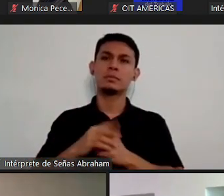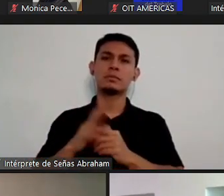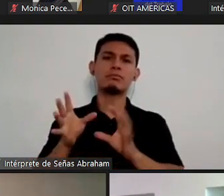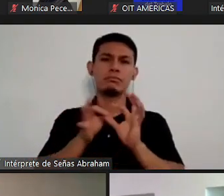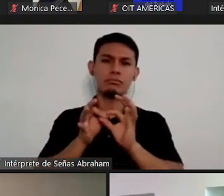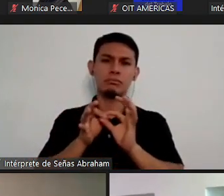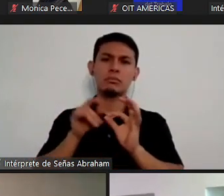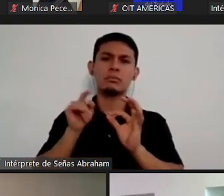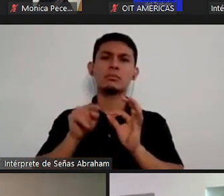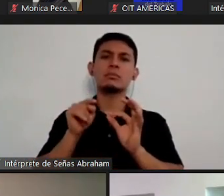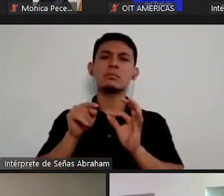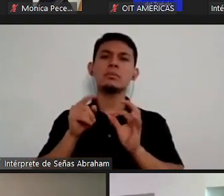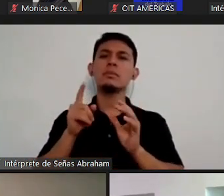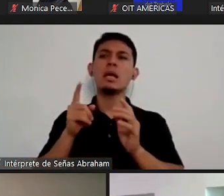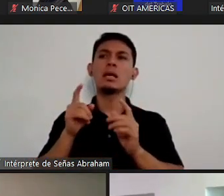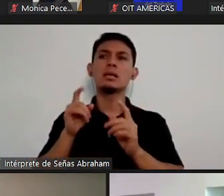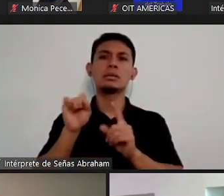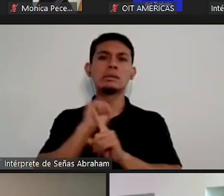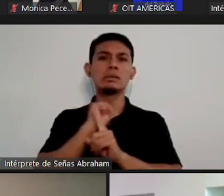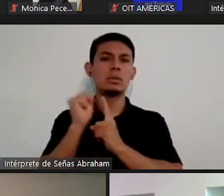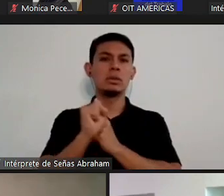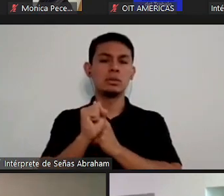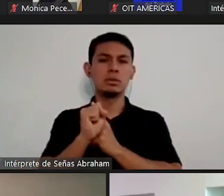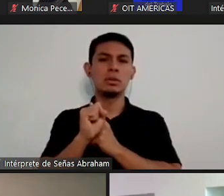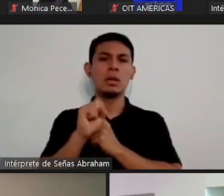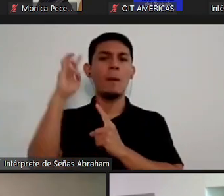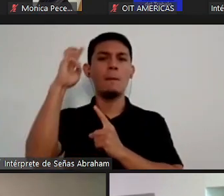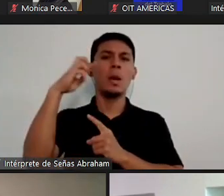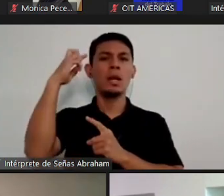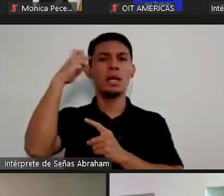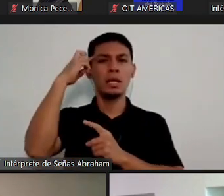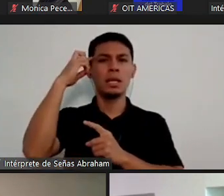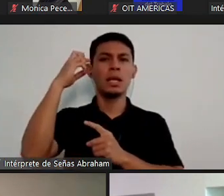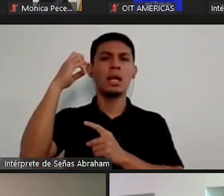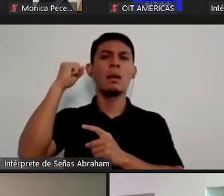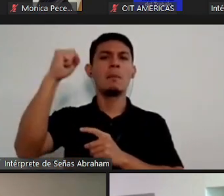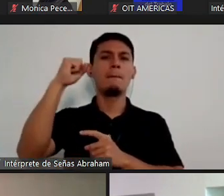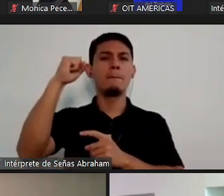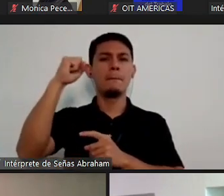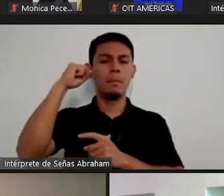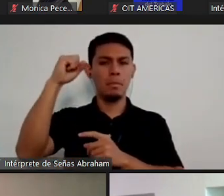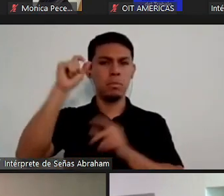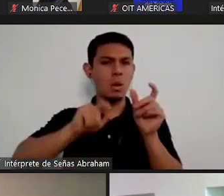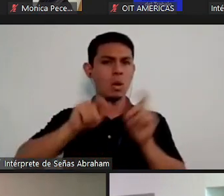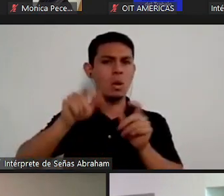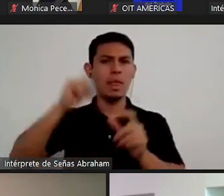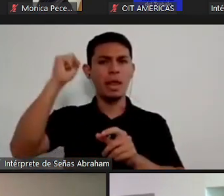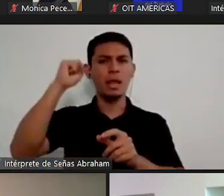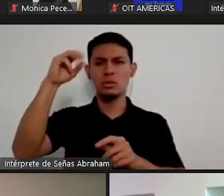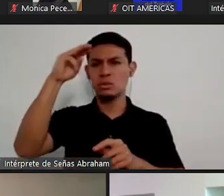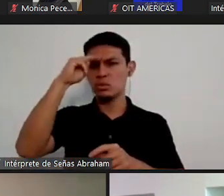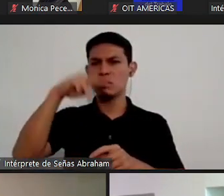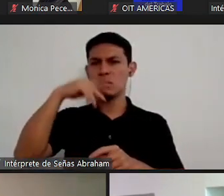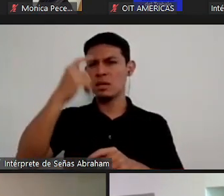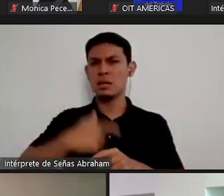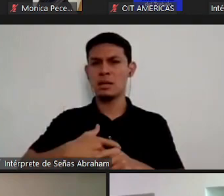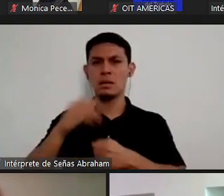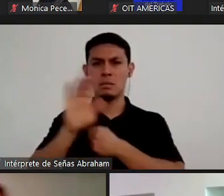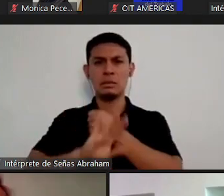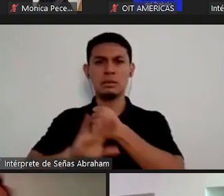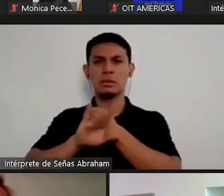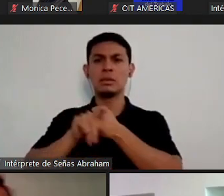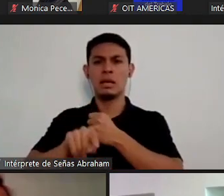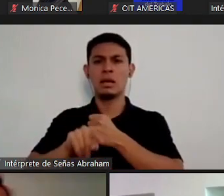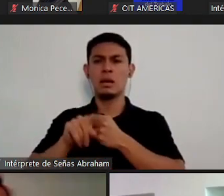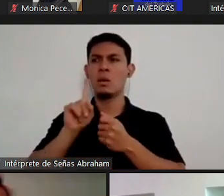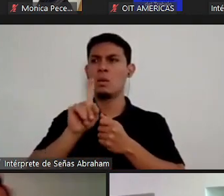that is linked to the situation in our public policies and human rights based on the special